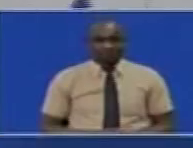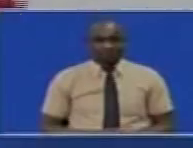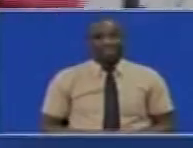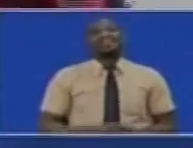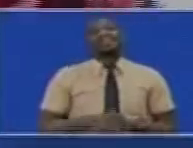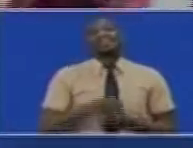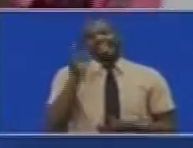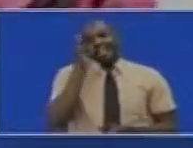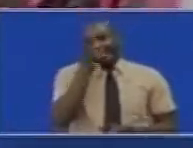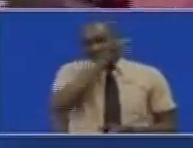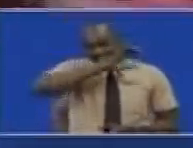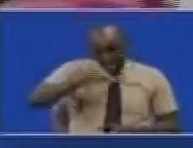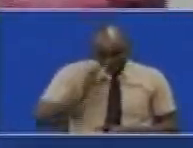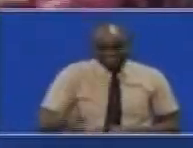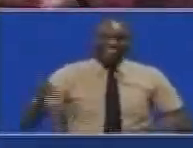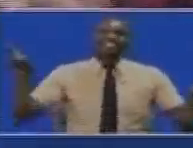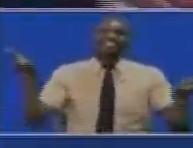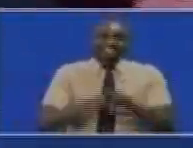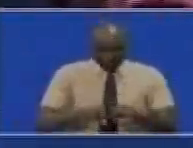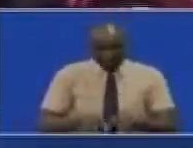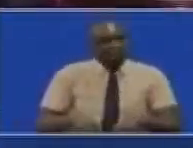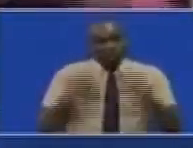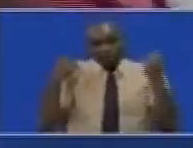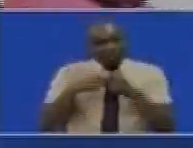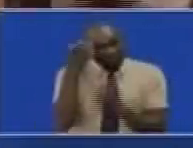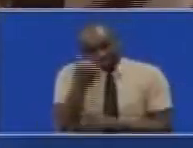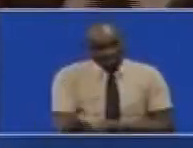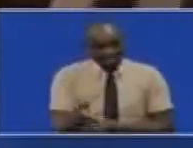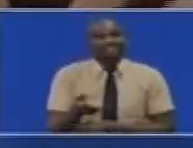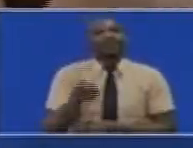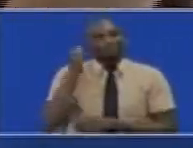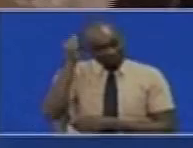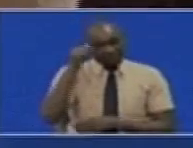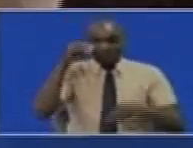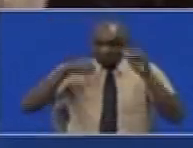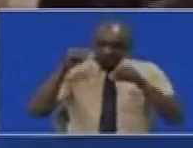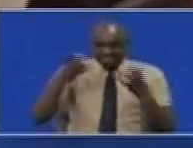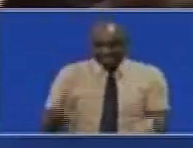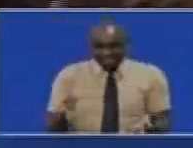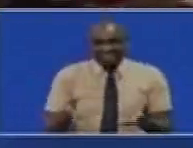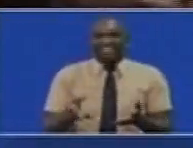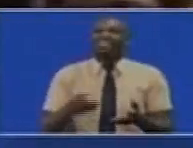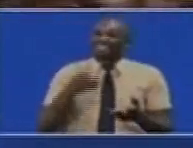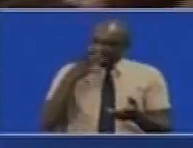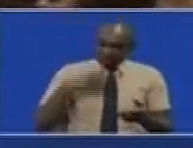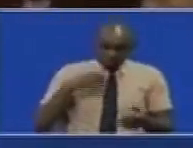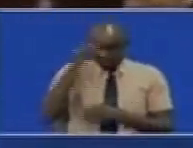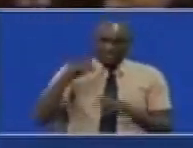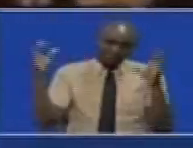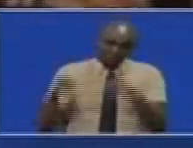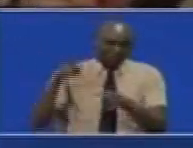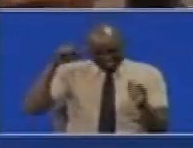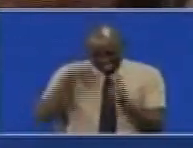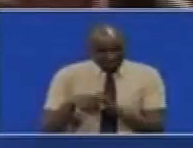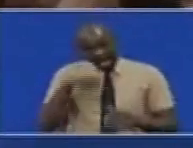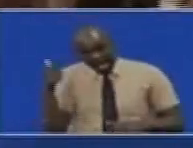In Nyeri County, the scenes were no different as the thorn of party elections went deep into the flesh of the Jubilee Party.